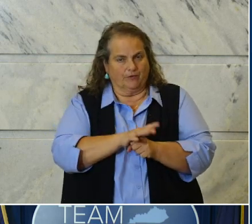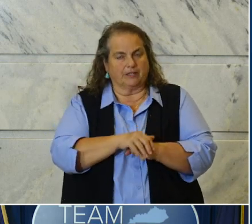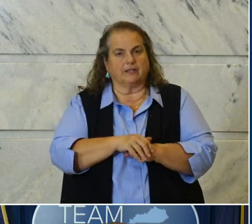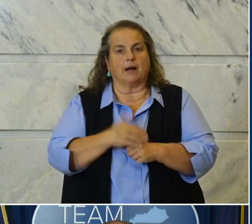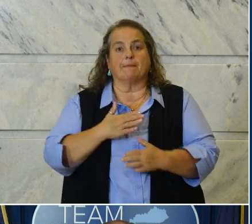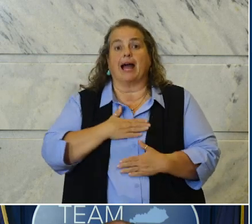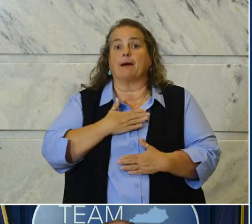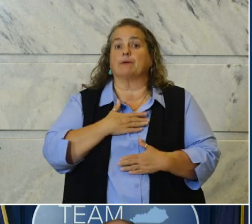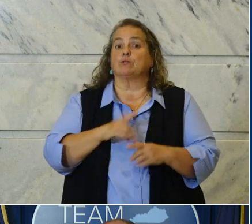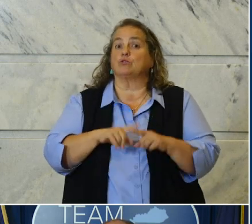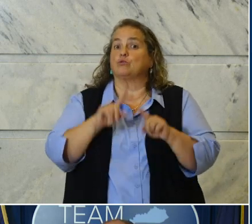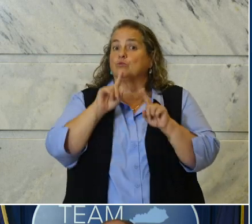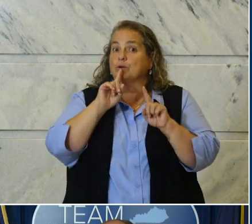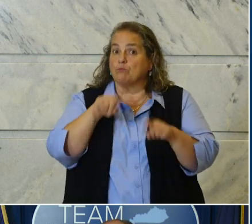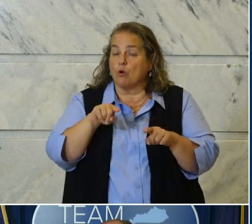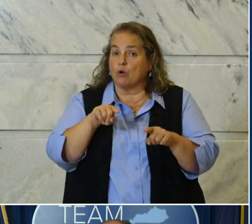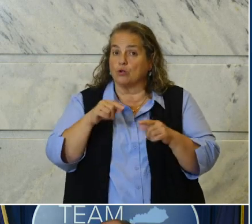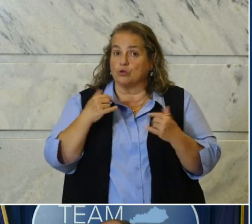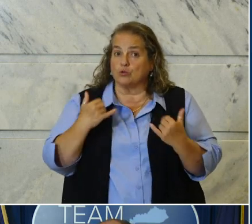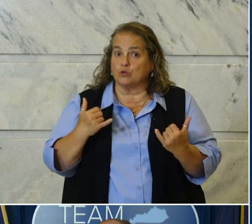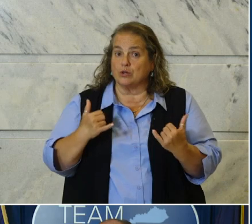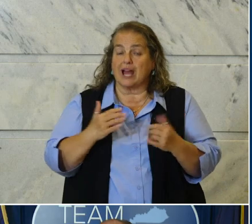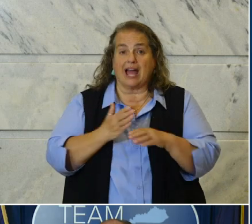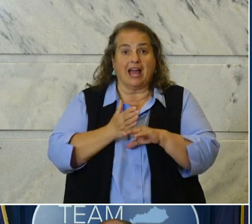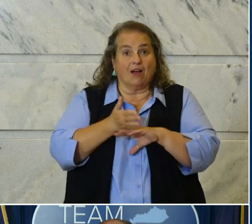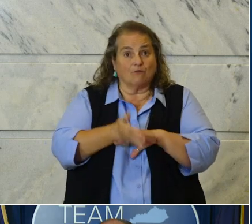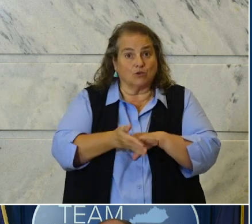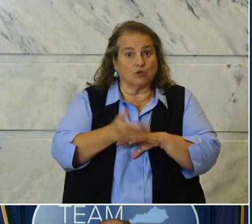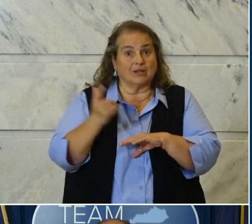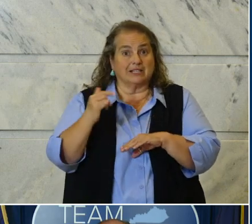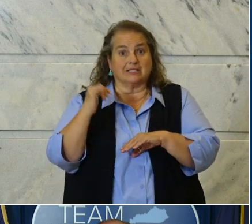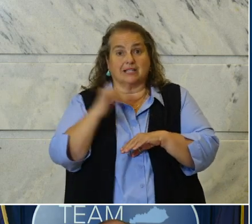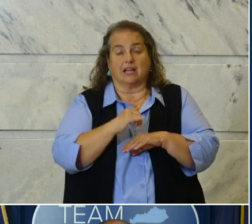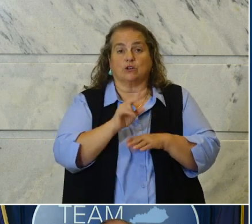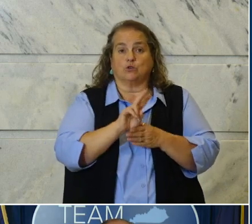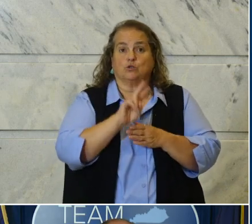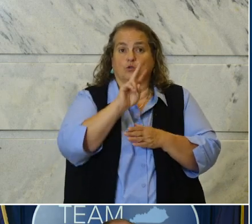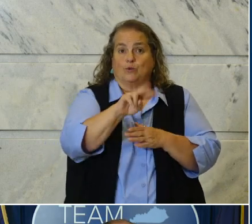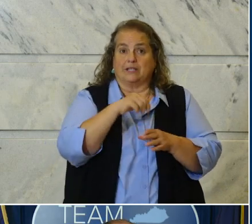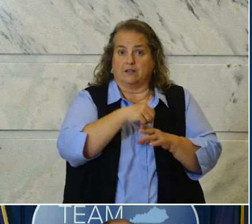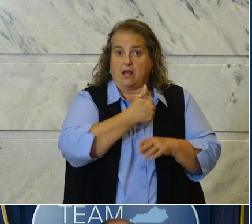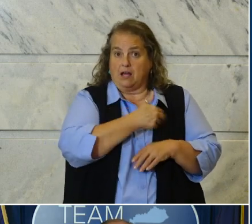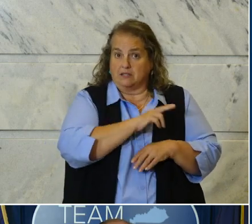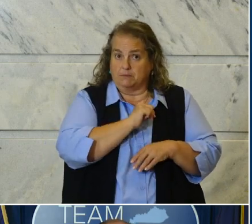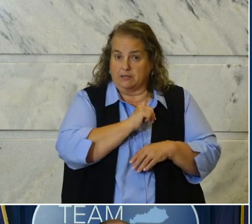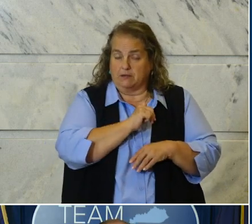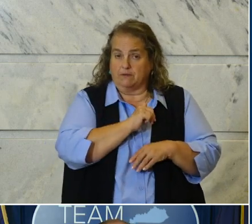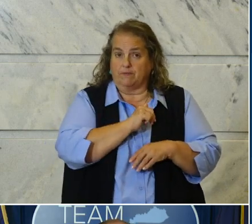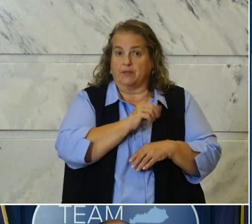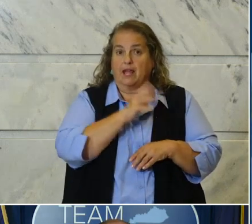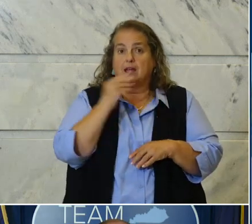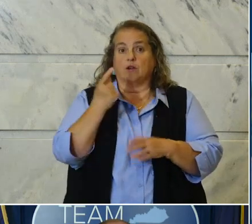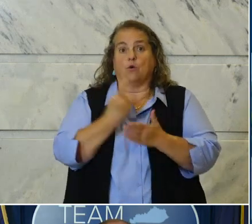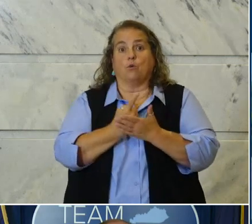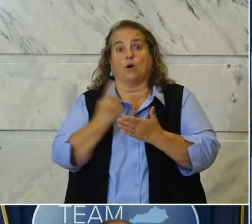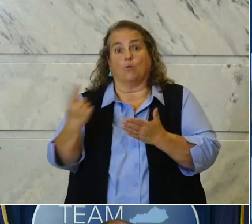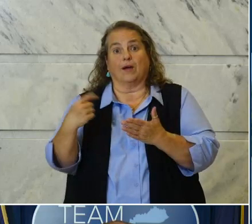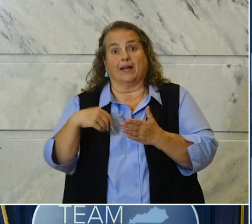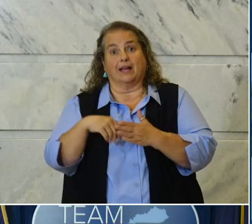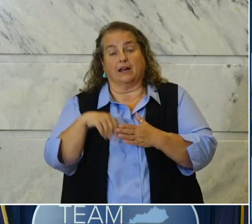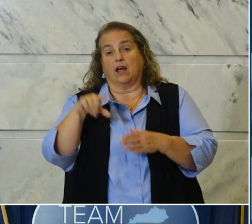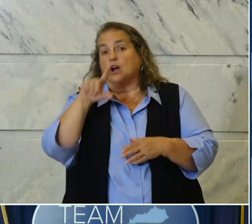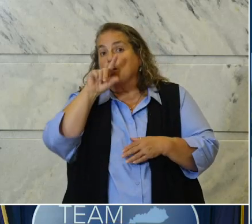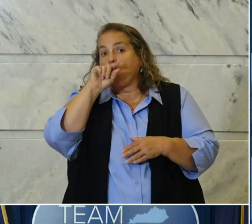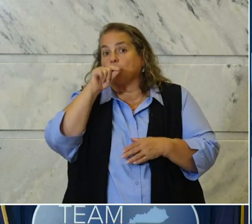I'm happy to report today that after nearly 2 weeks in the hospital and 1 week at